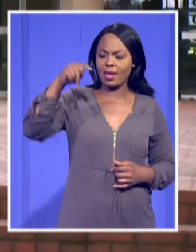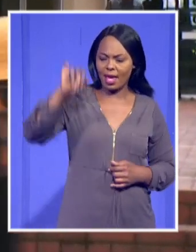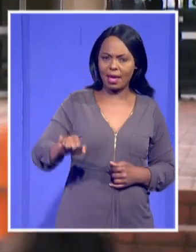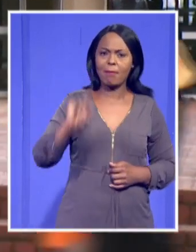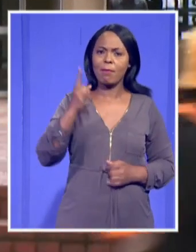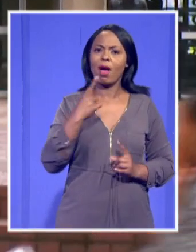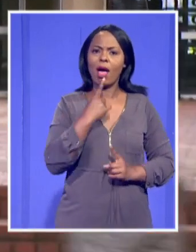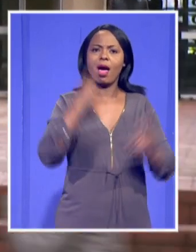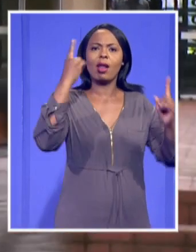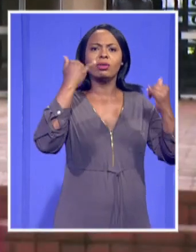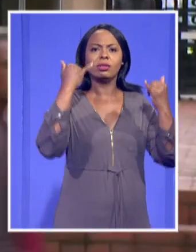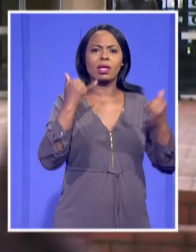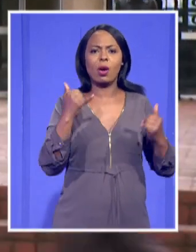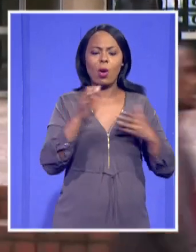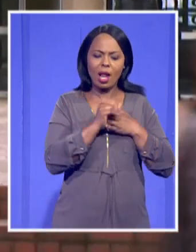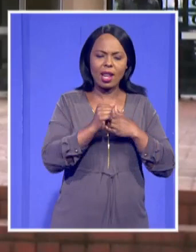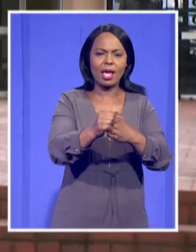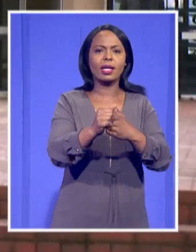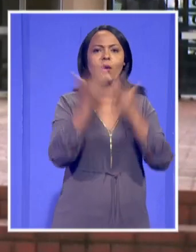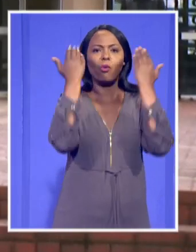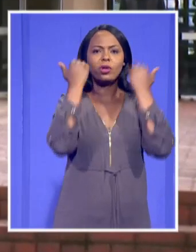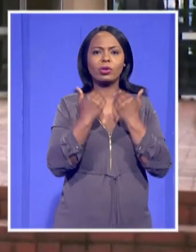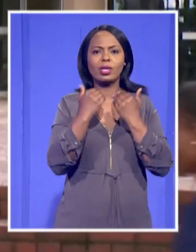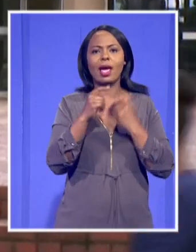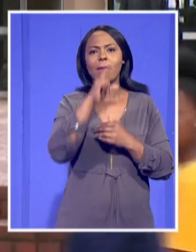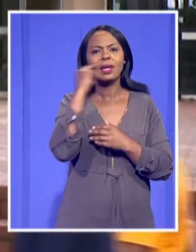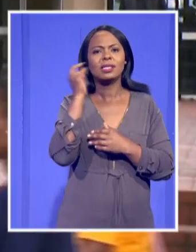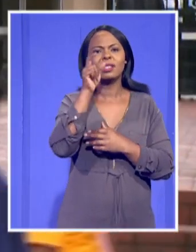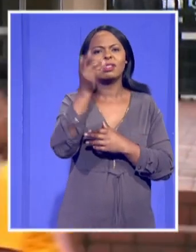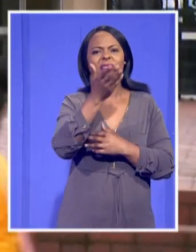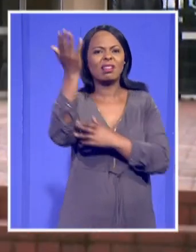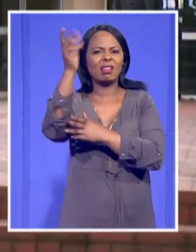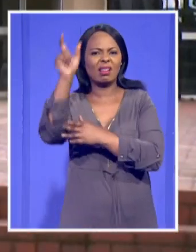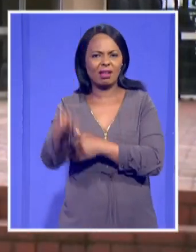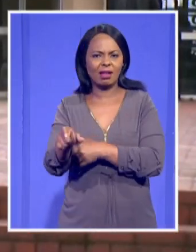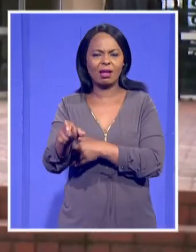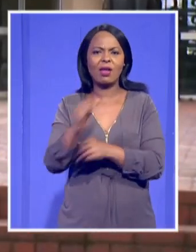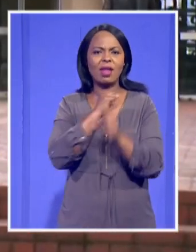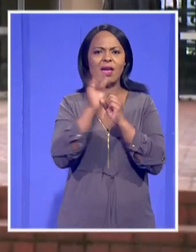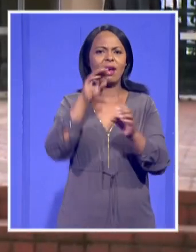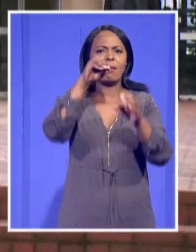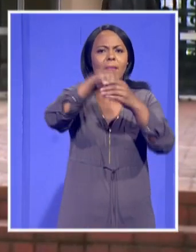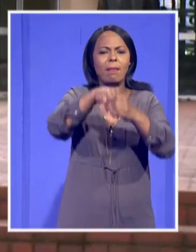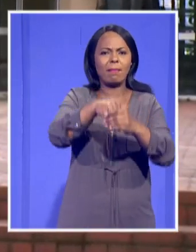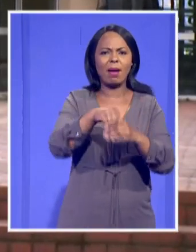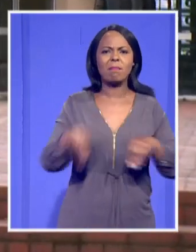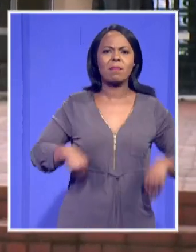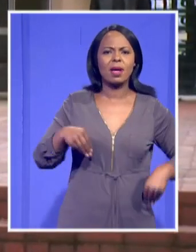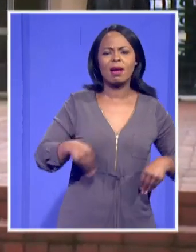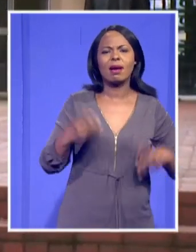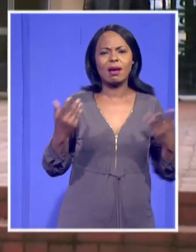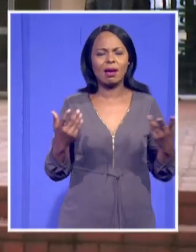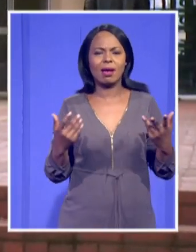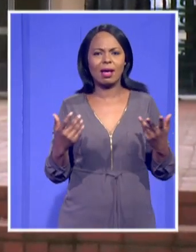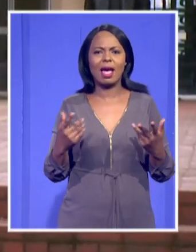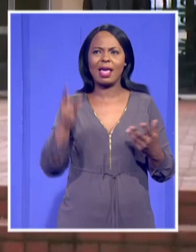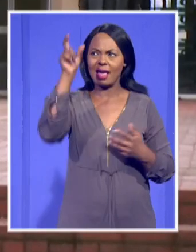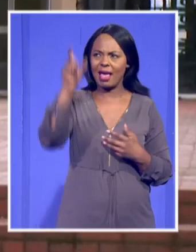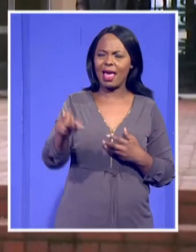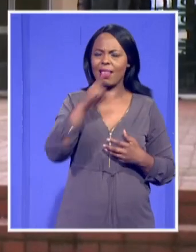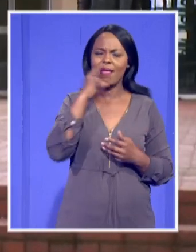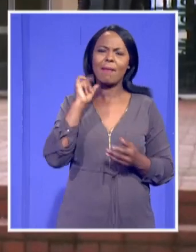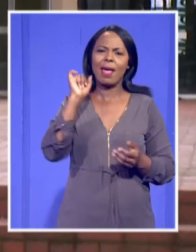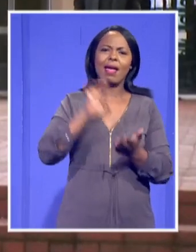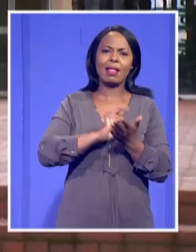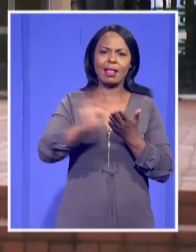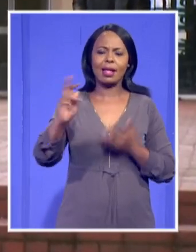announced that the lead prosecutor now is somebody so-and-so who is nice and clean. So NPA, by its refusal, they are